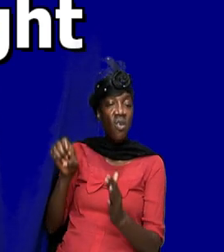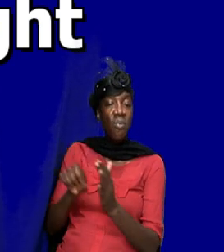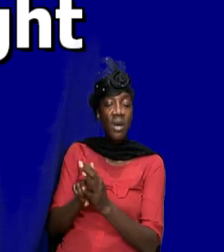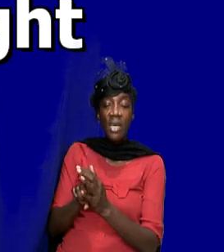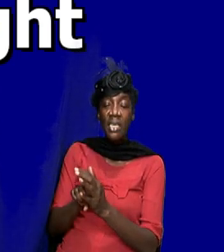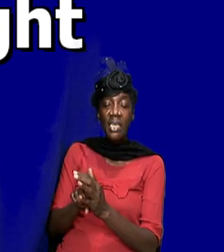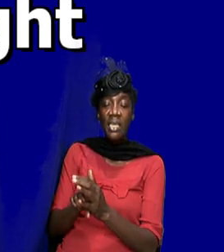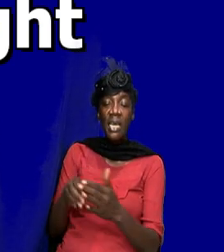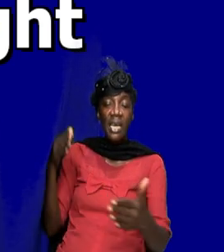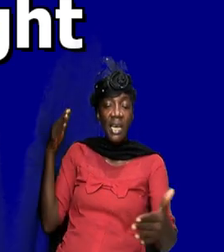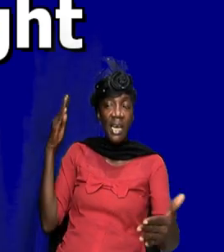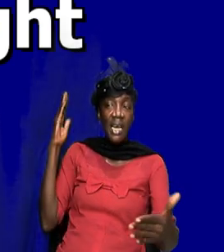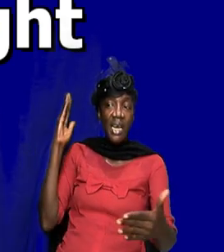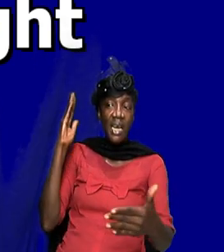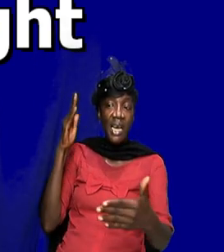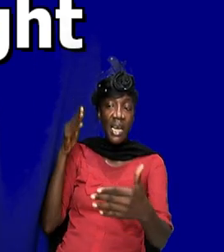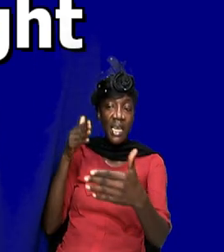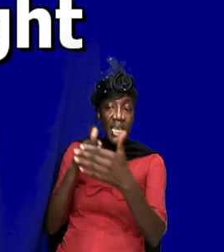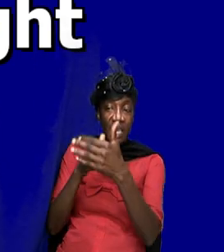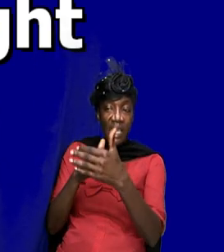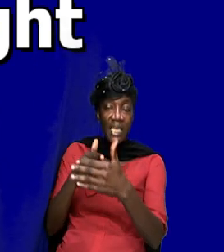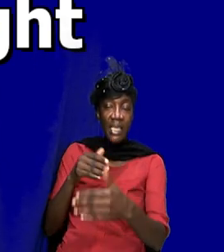against.